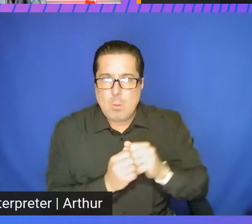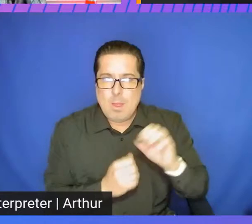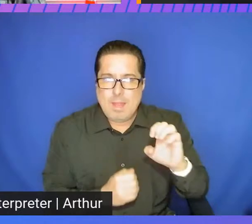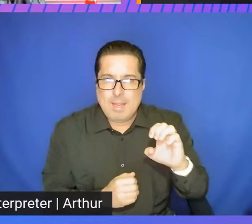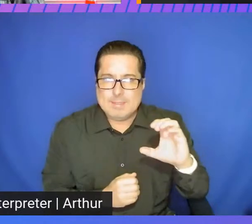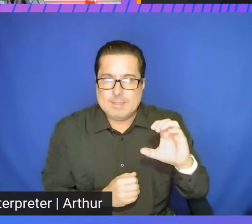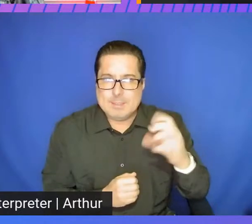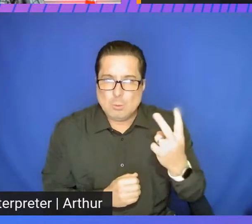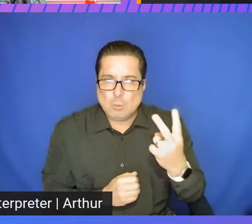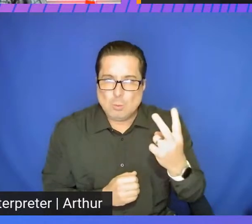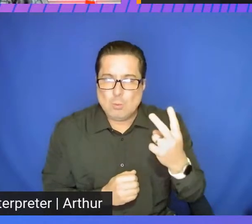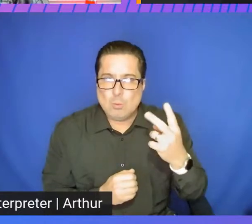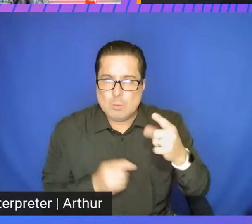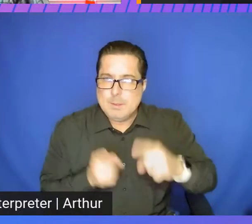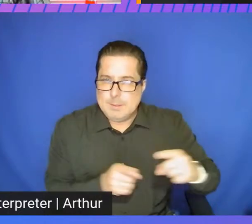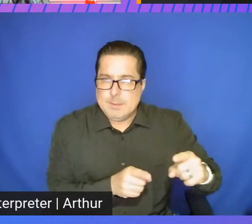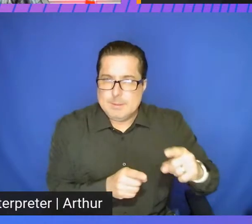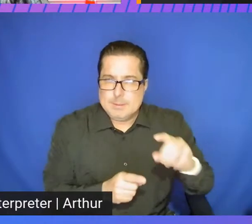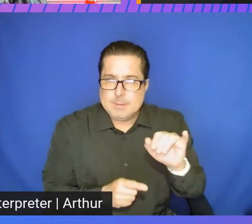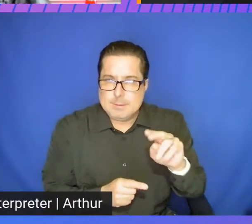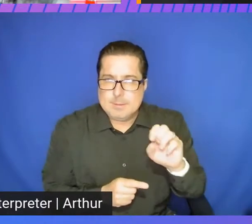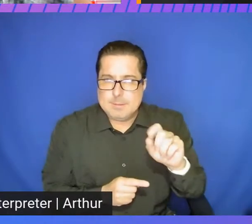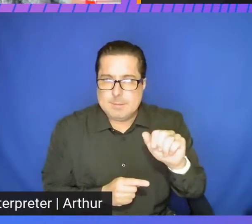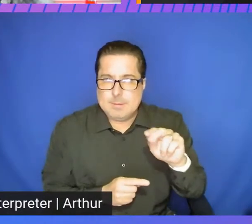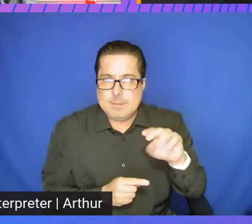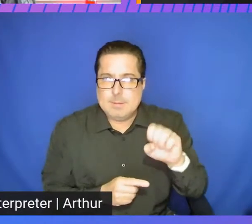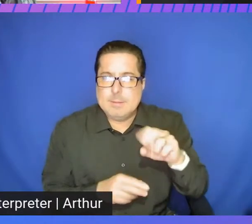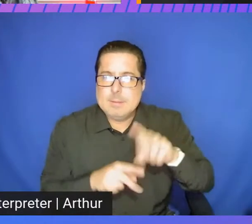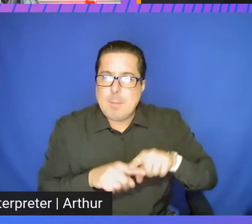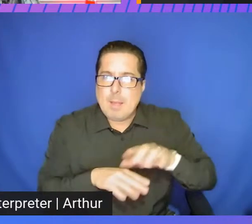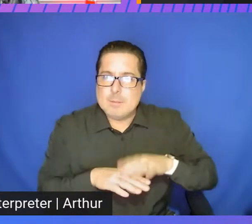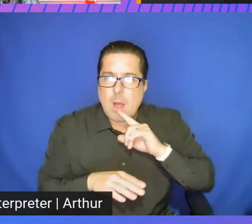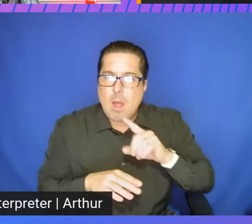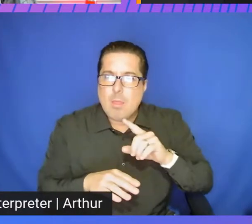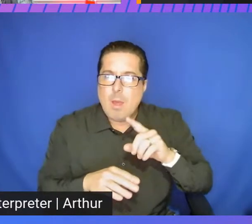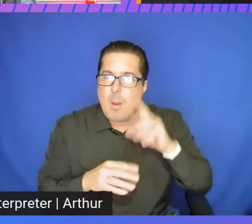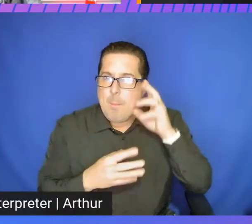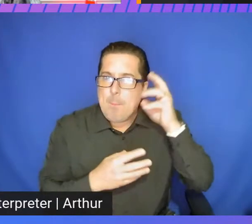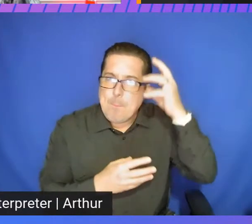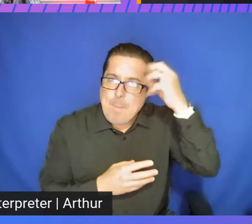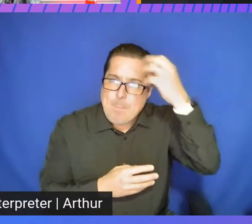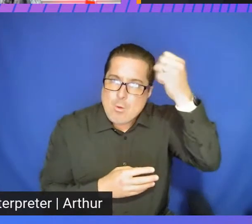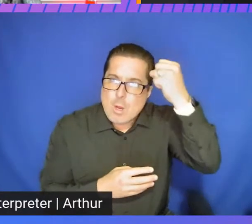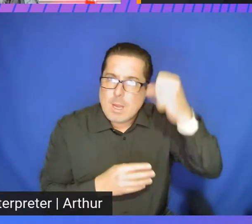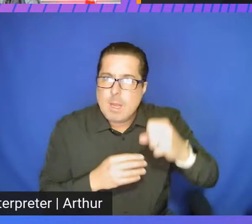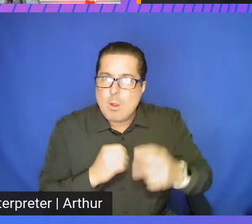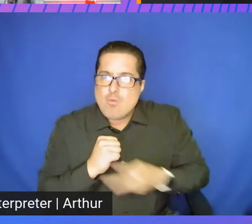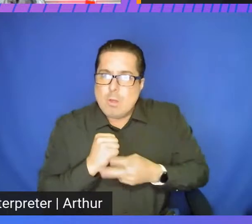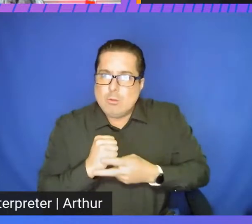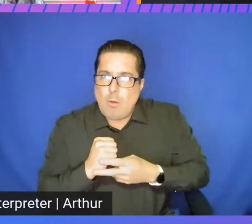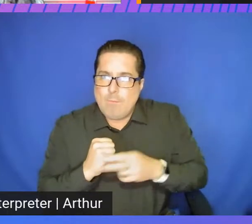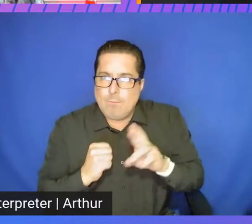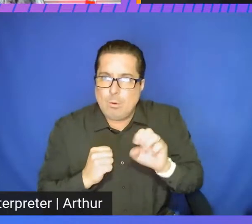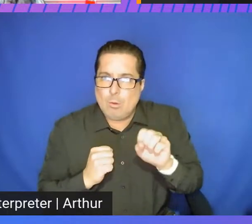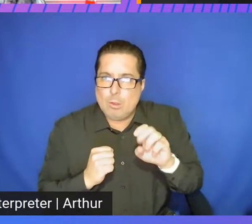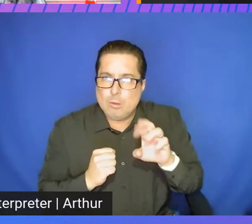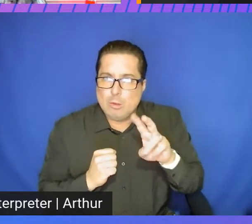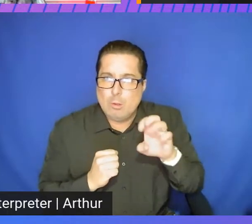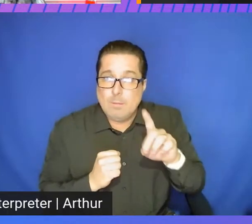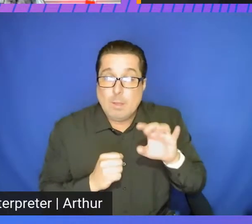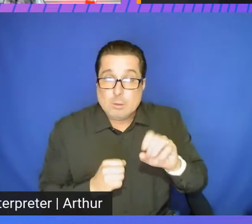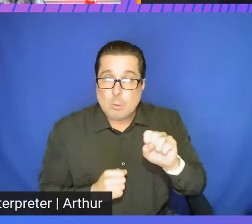that based on how much memory has been reserved. So this is where it gets kind of tricky, right? You're scaling the cluster